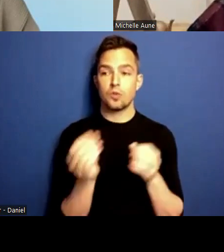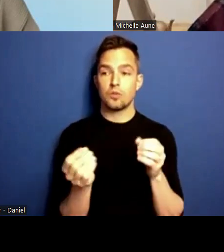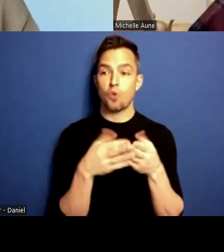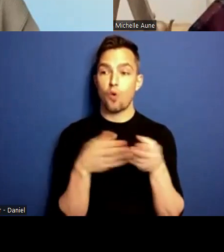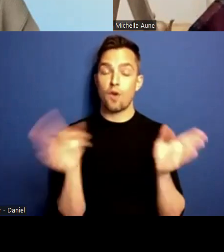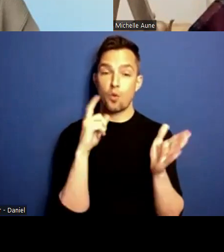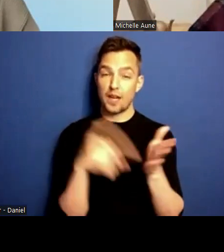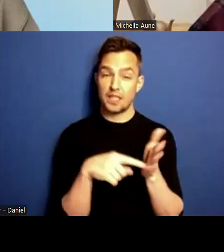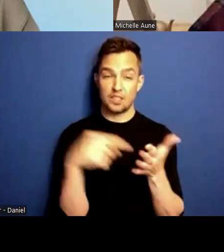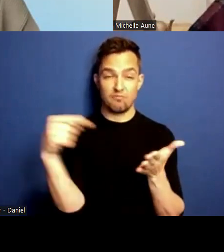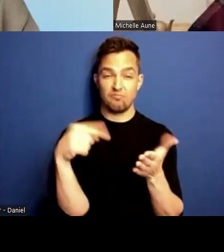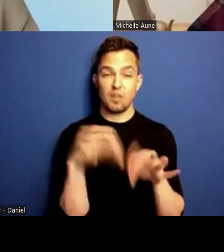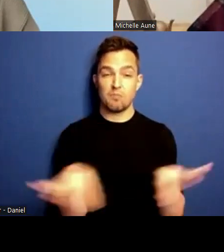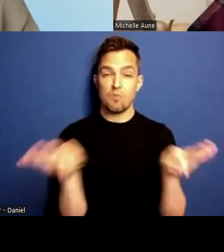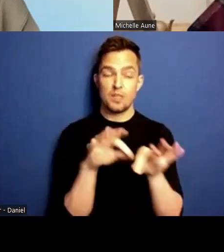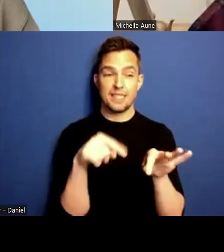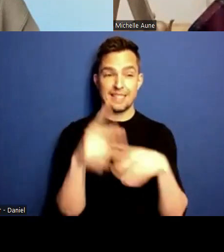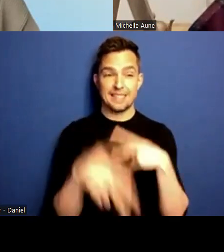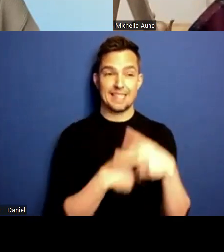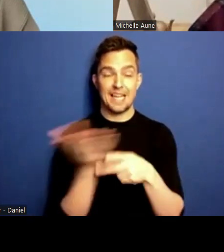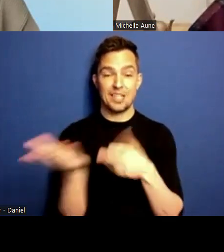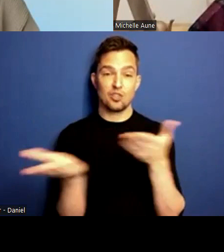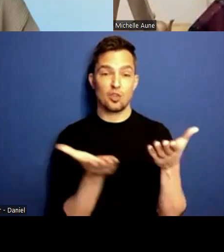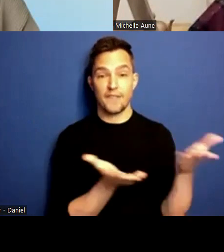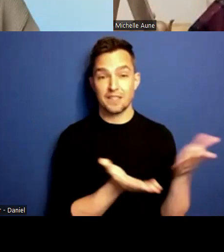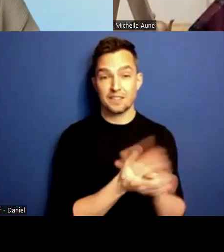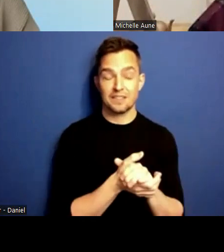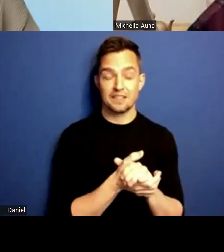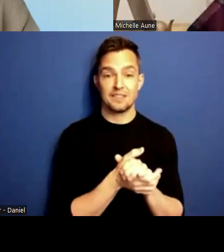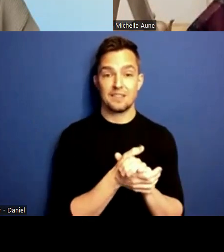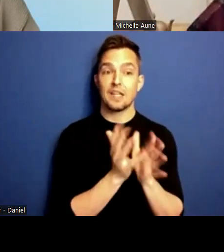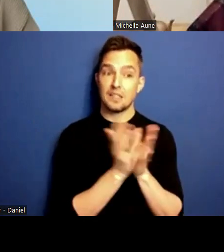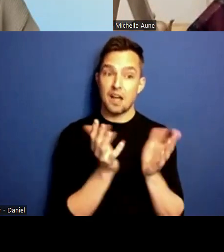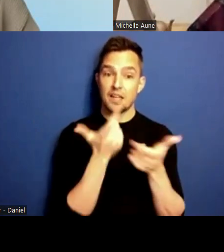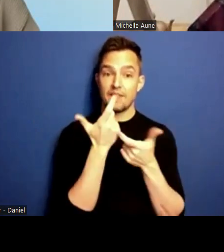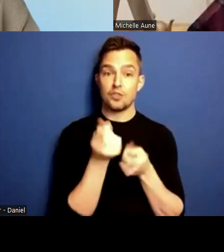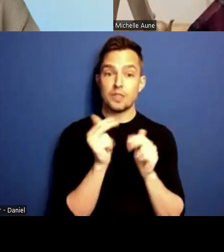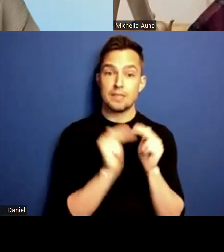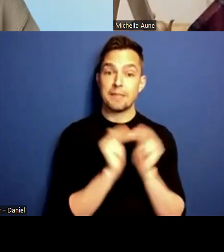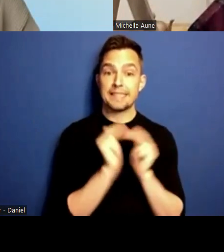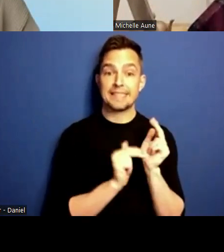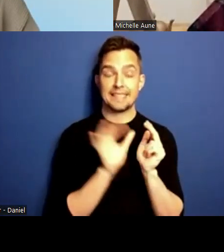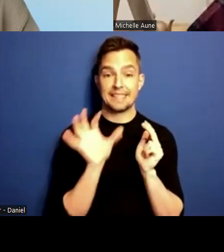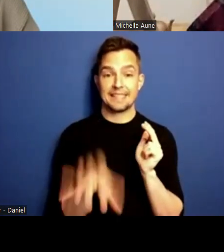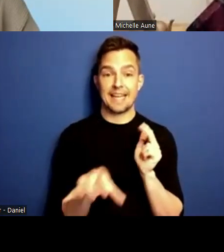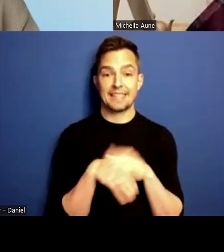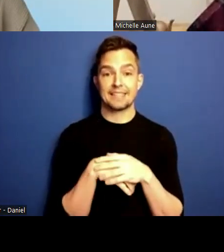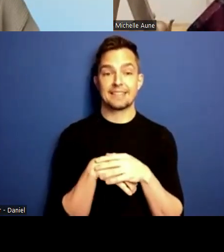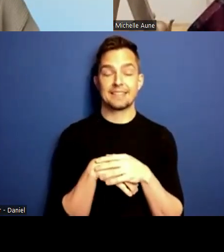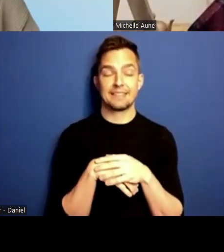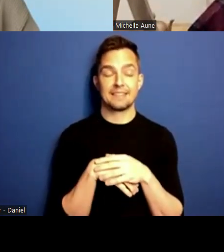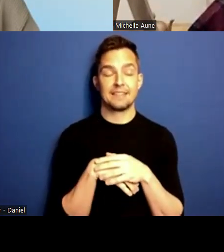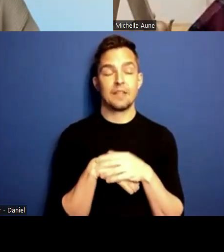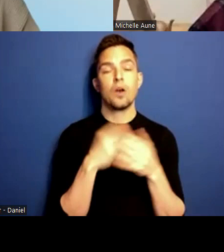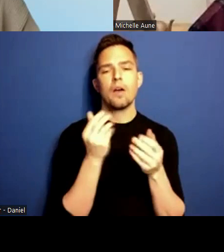the importance of this type of service, and real interest in building it. So just a few